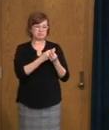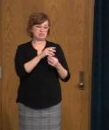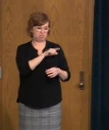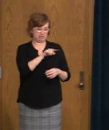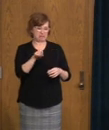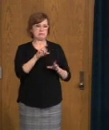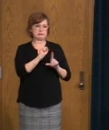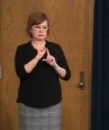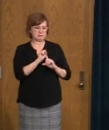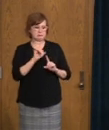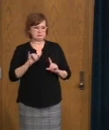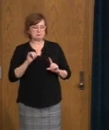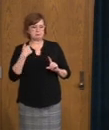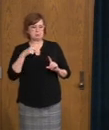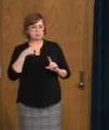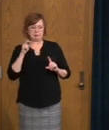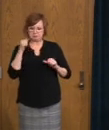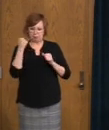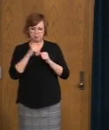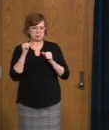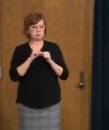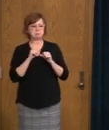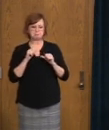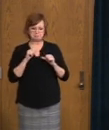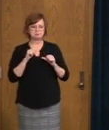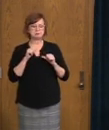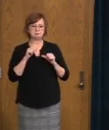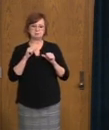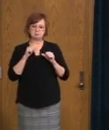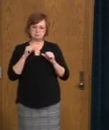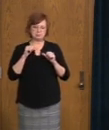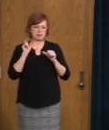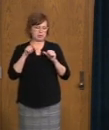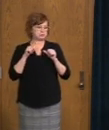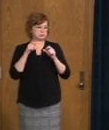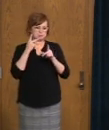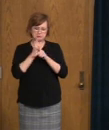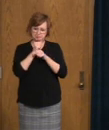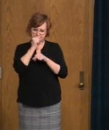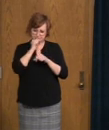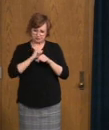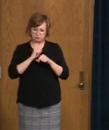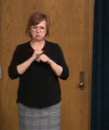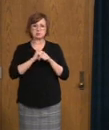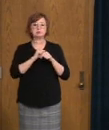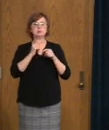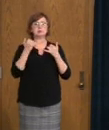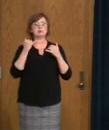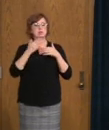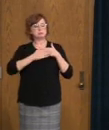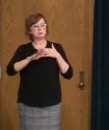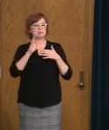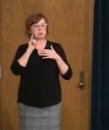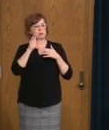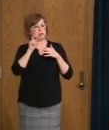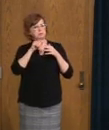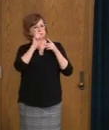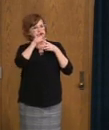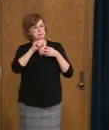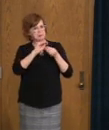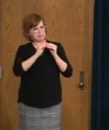gotten vaccinated. And then I'll just go over some numbers, and I think at least we can celebrate the fact that we